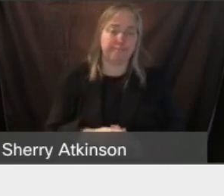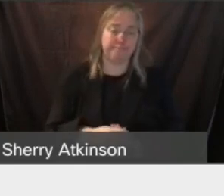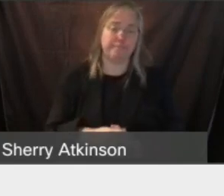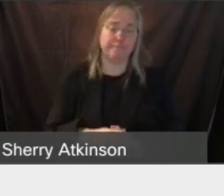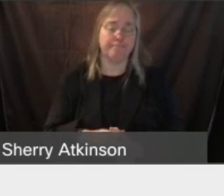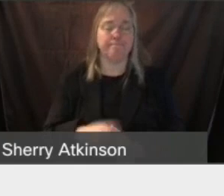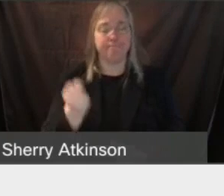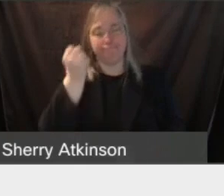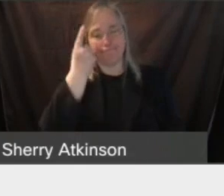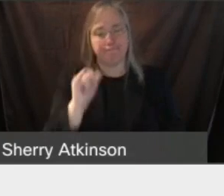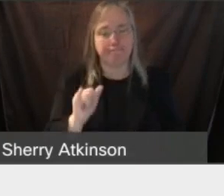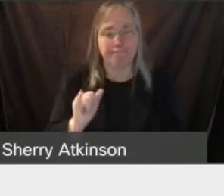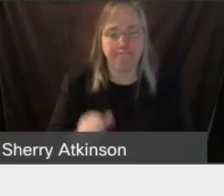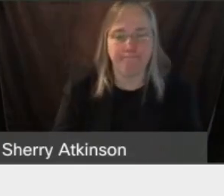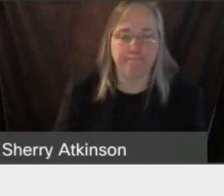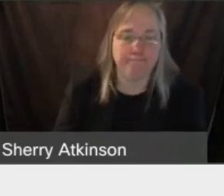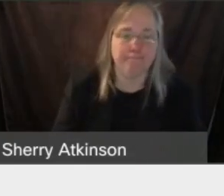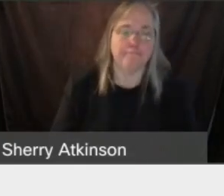Got it.